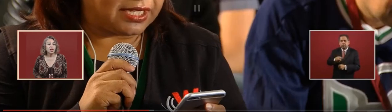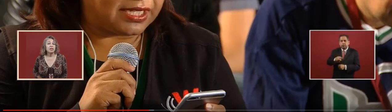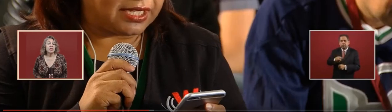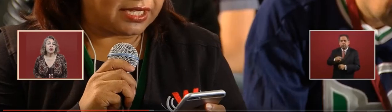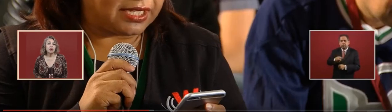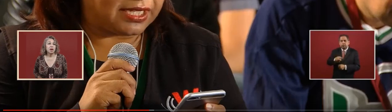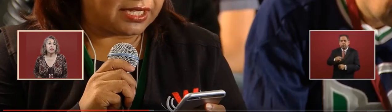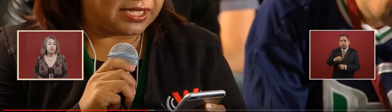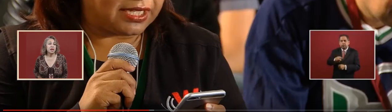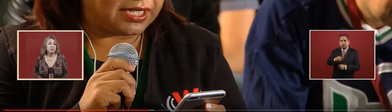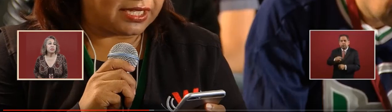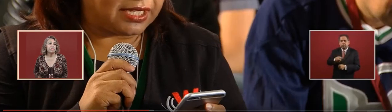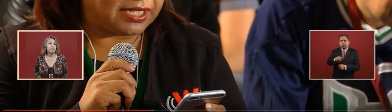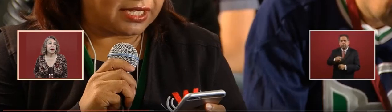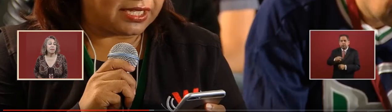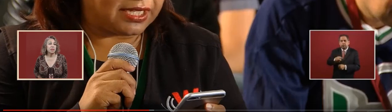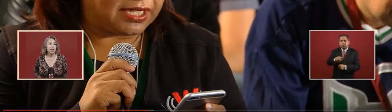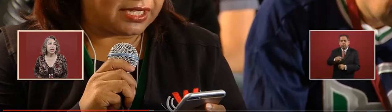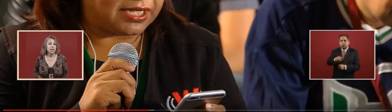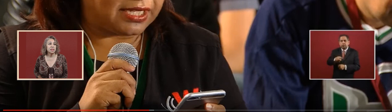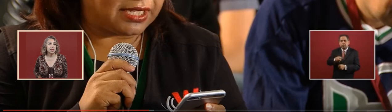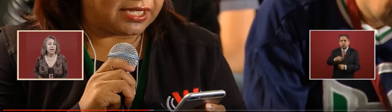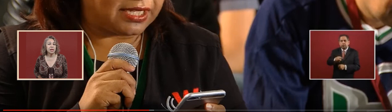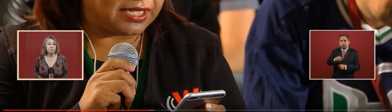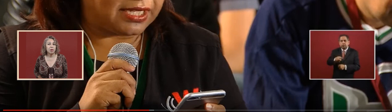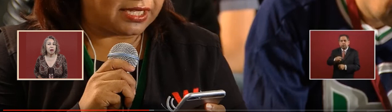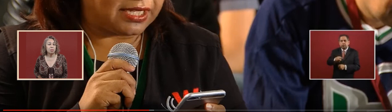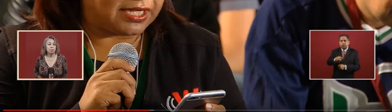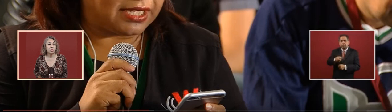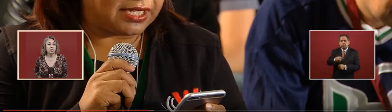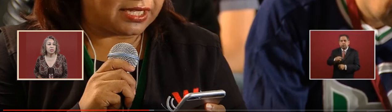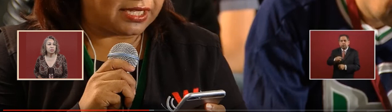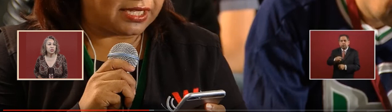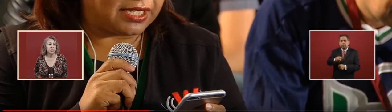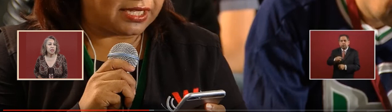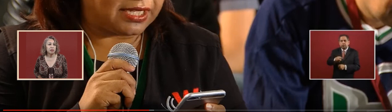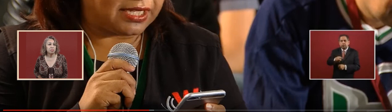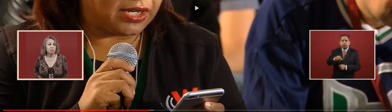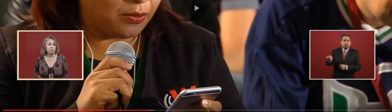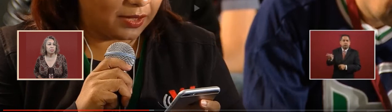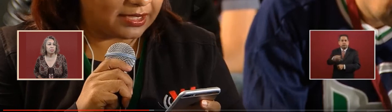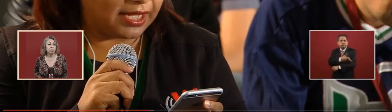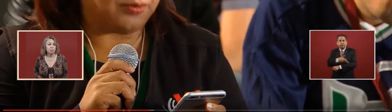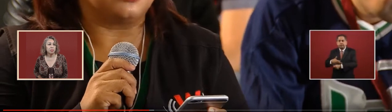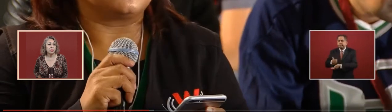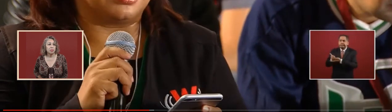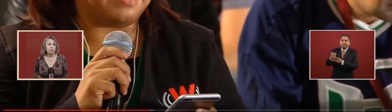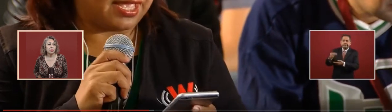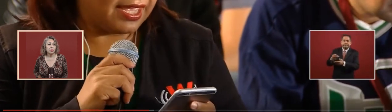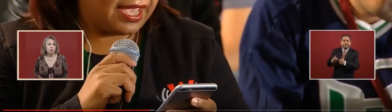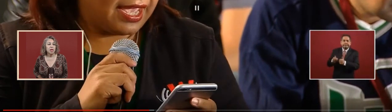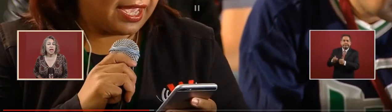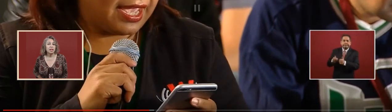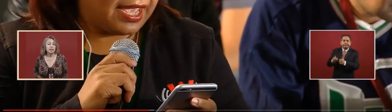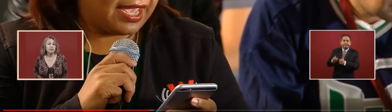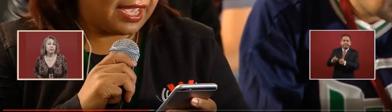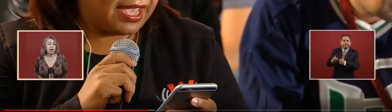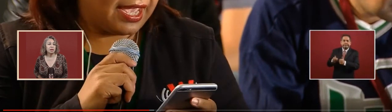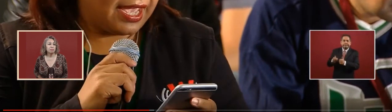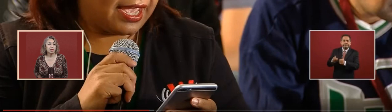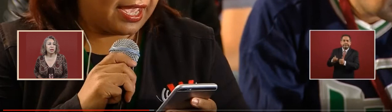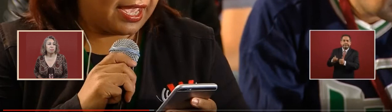prestados, that are in the names of families and presumptuously nombres, bueno, se habla, and